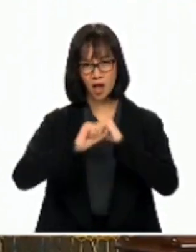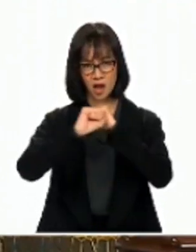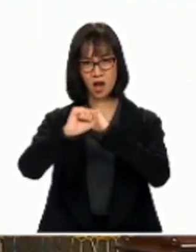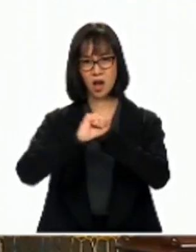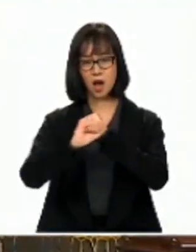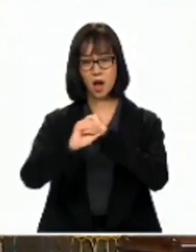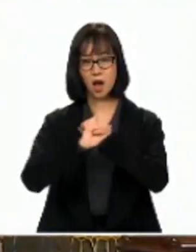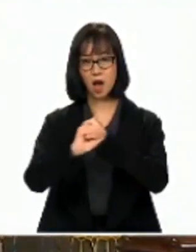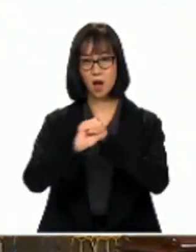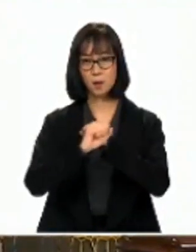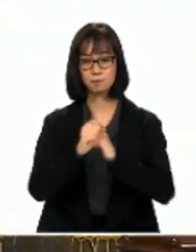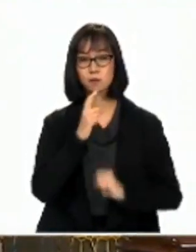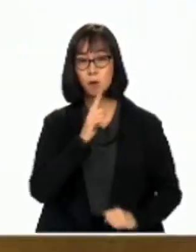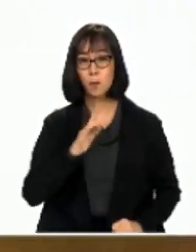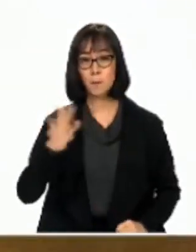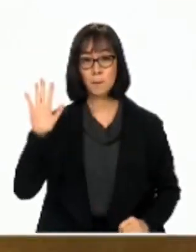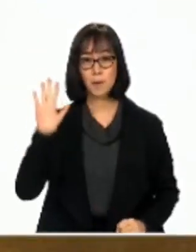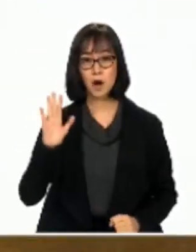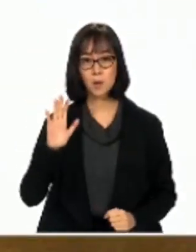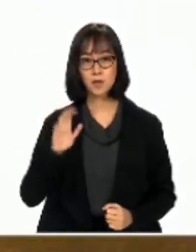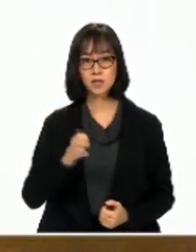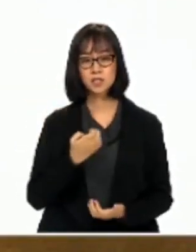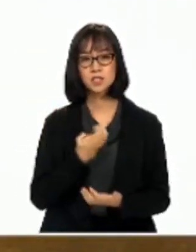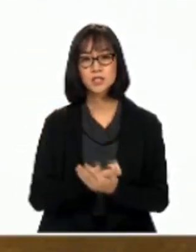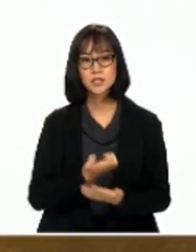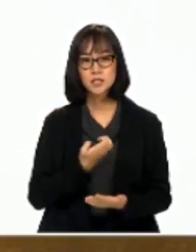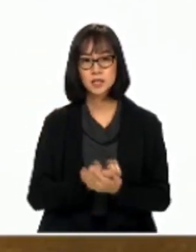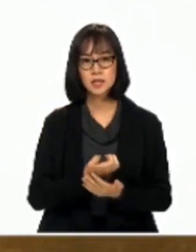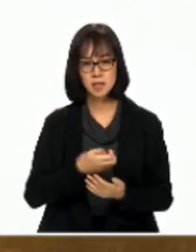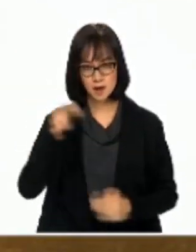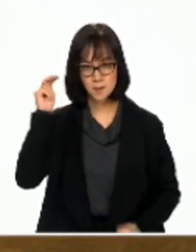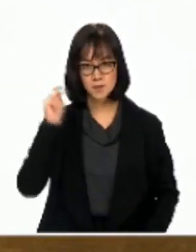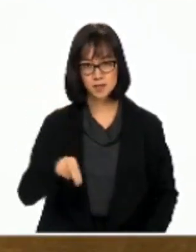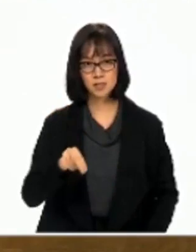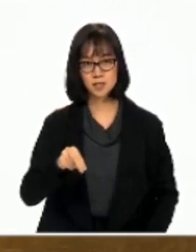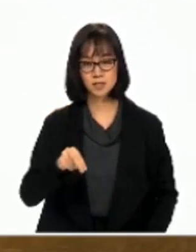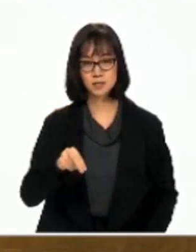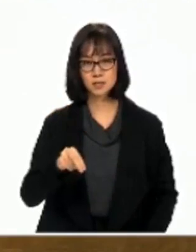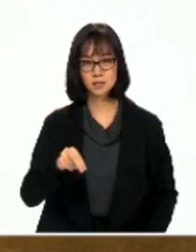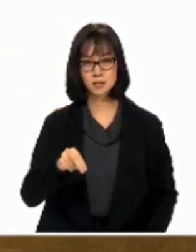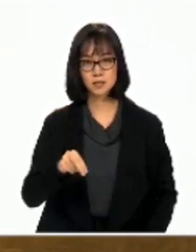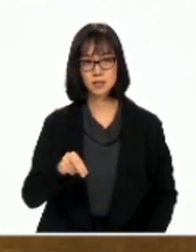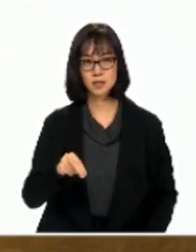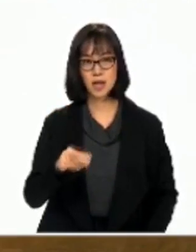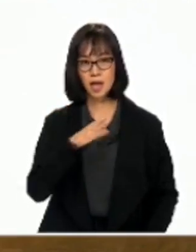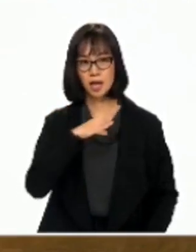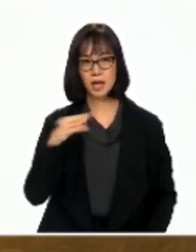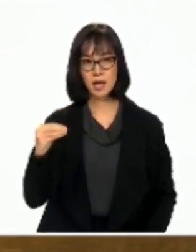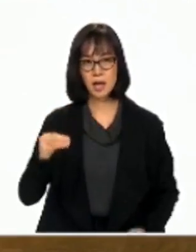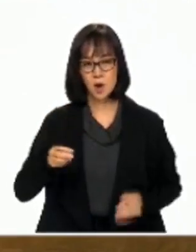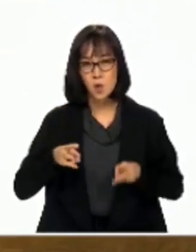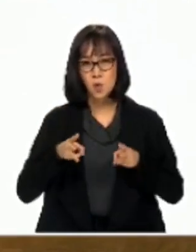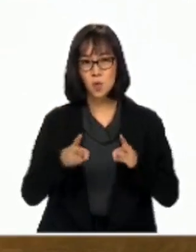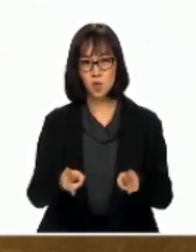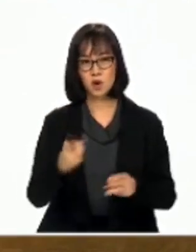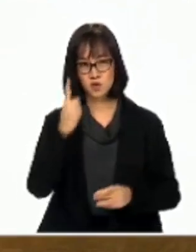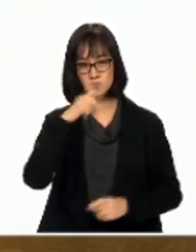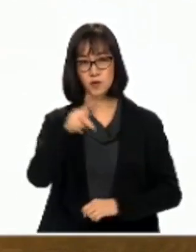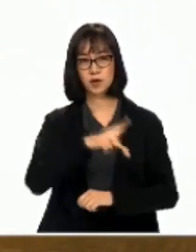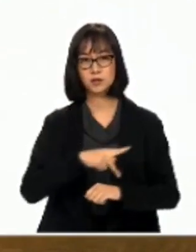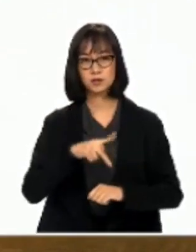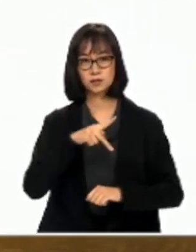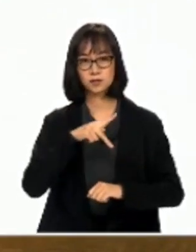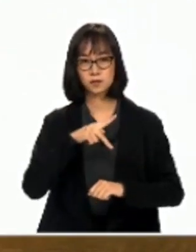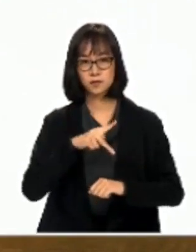promise, it is an economic imperative and a key to our country's sustainable and